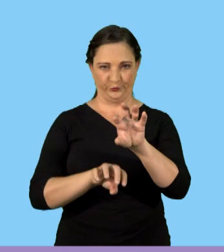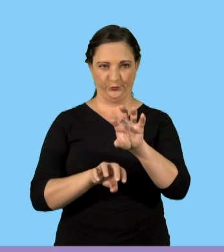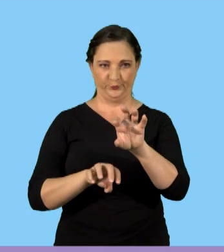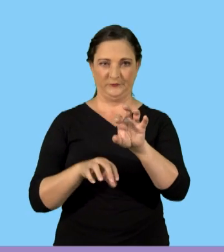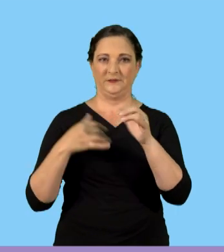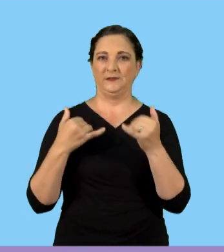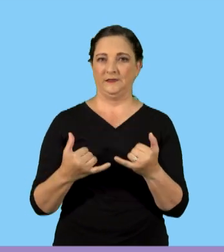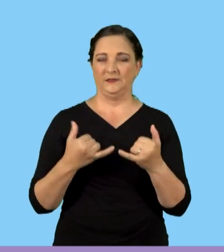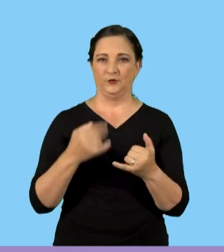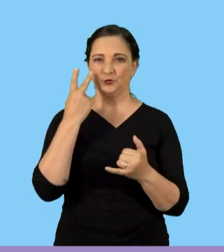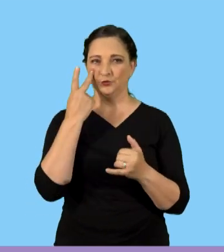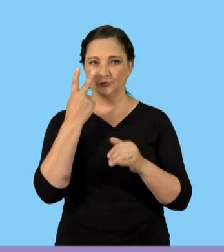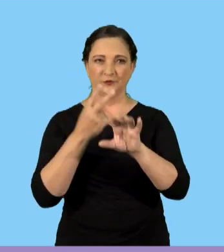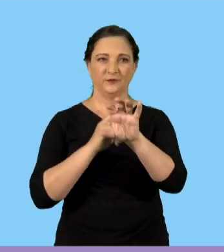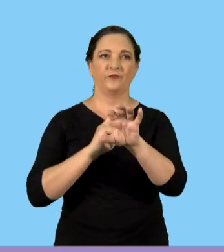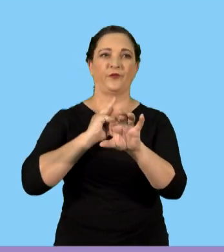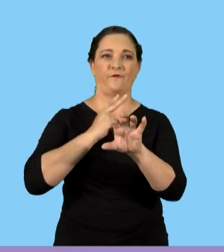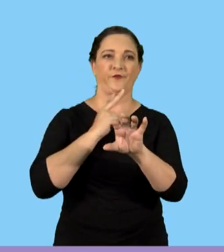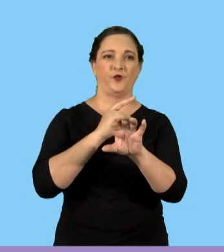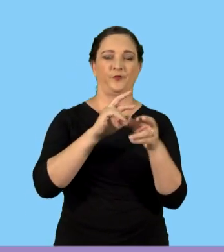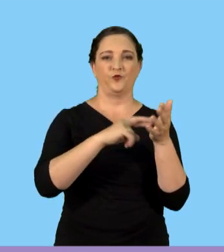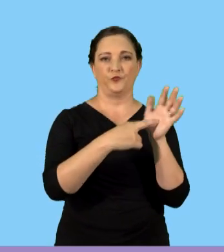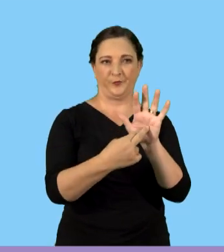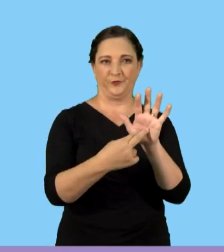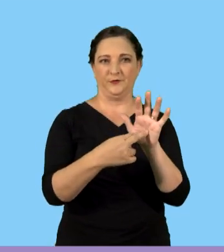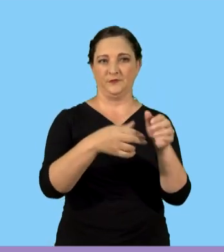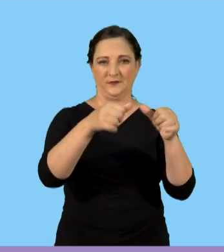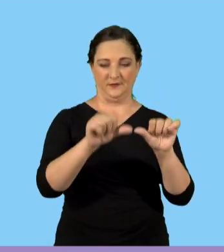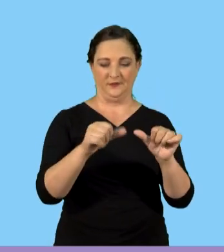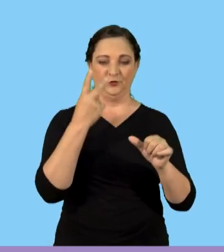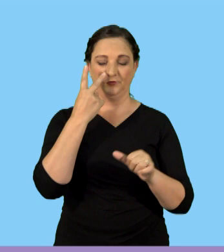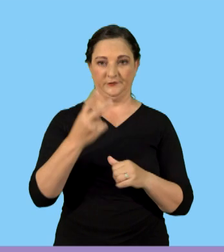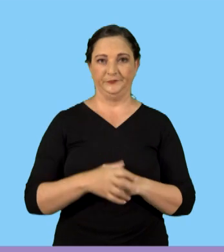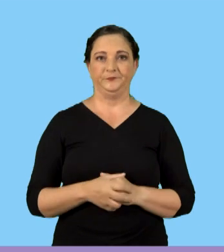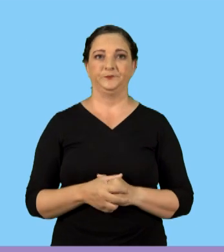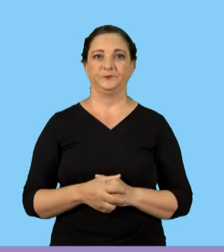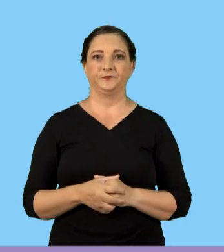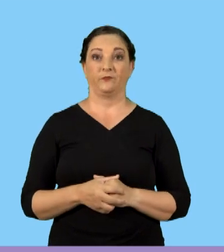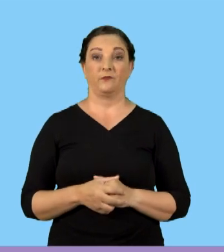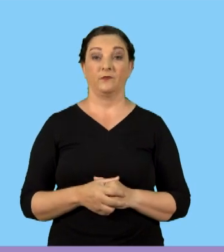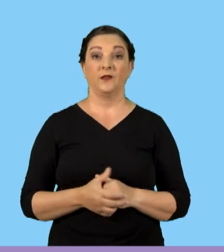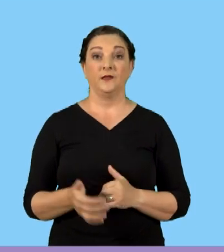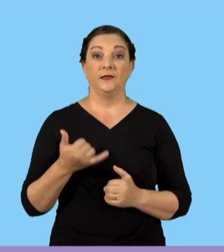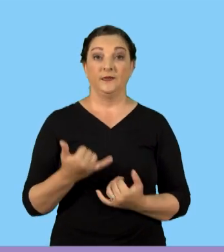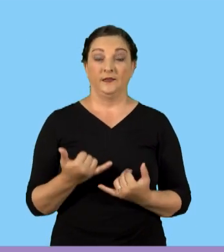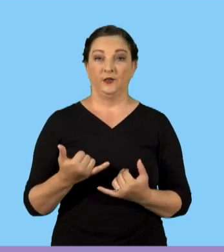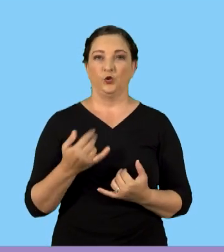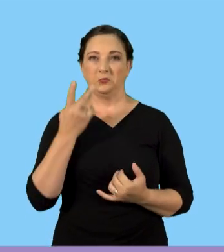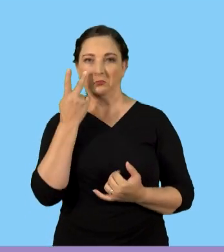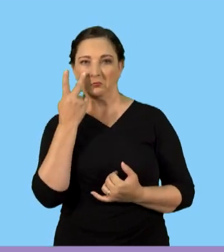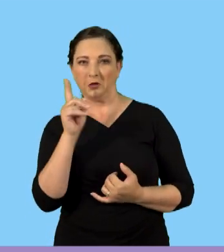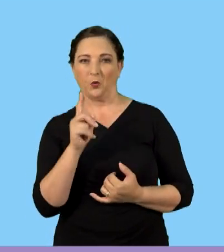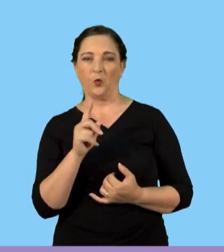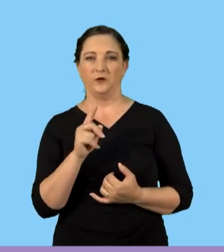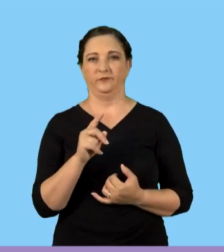first point from verbal representation to the flow diagram. So let's look at the following flow